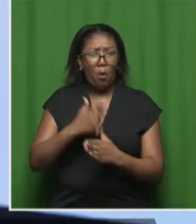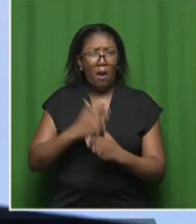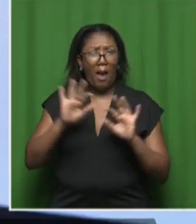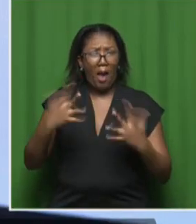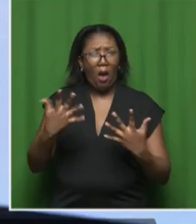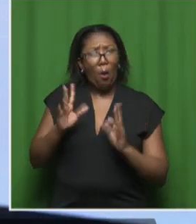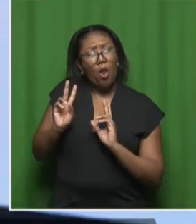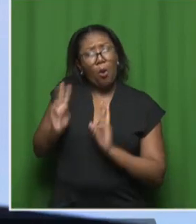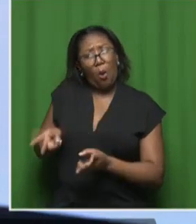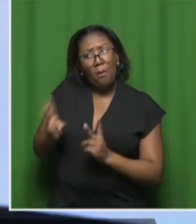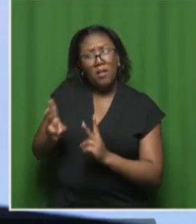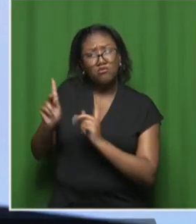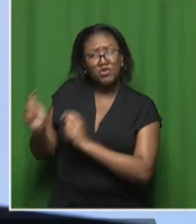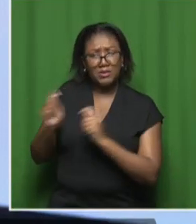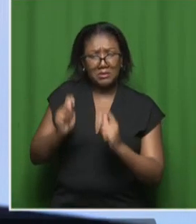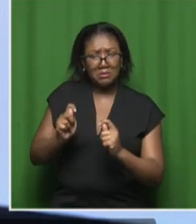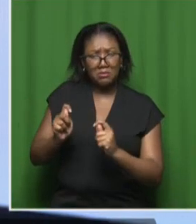South Africa?